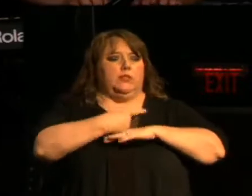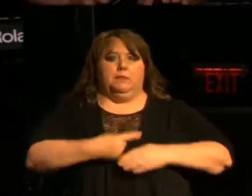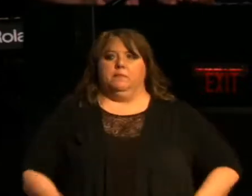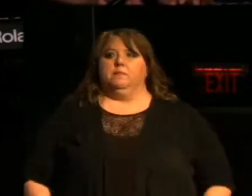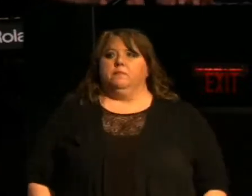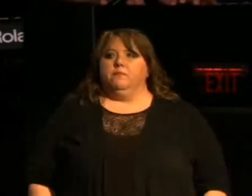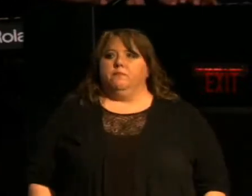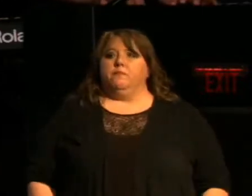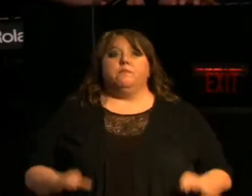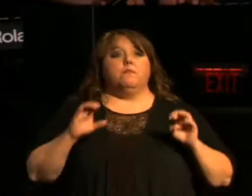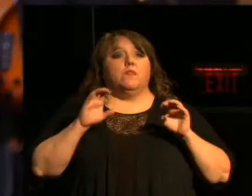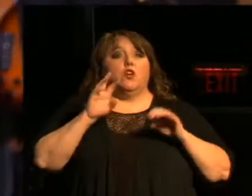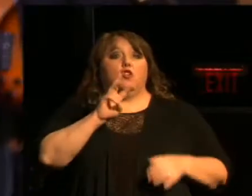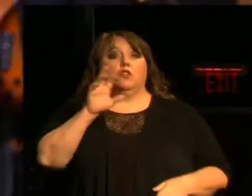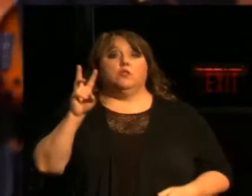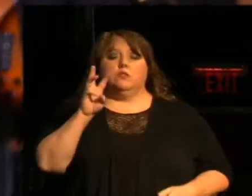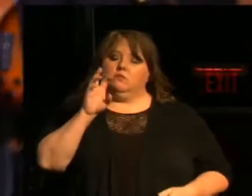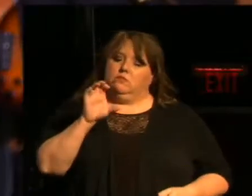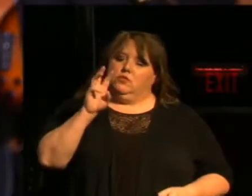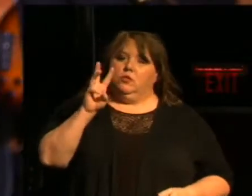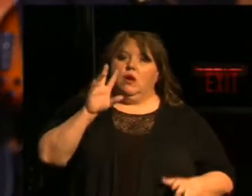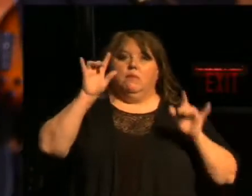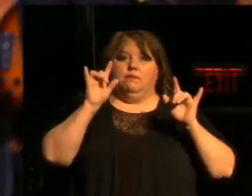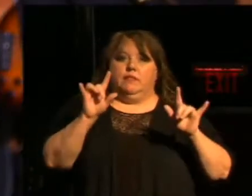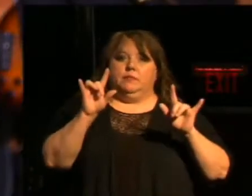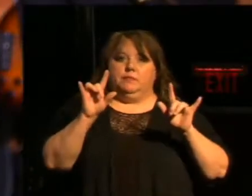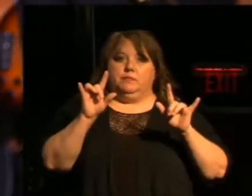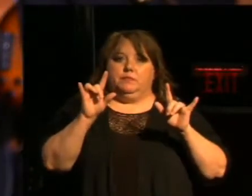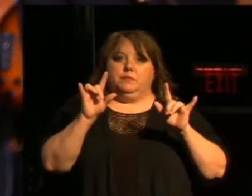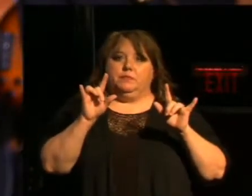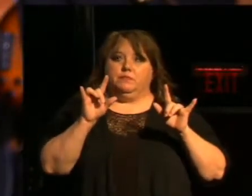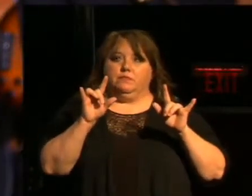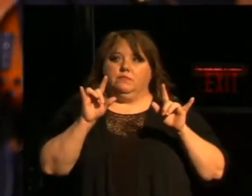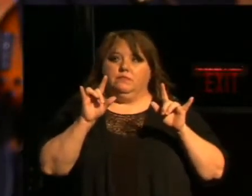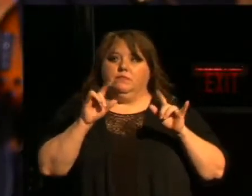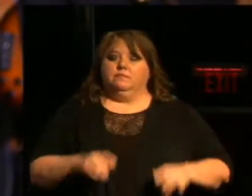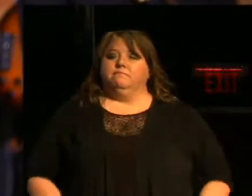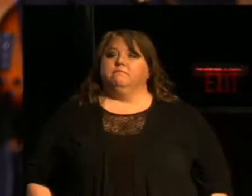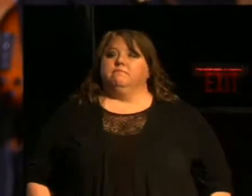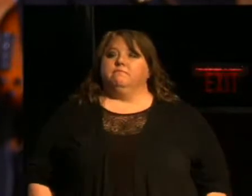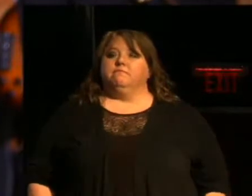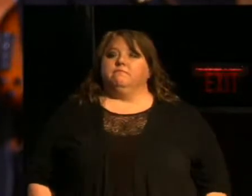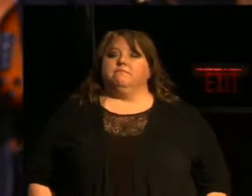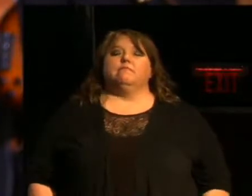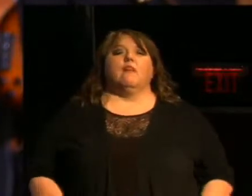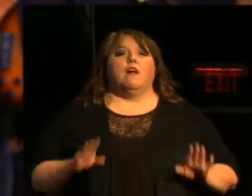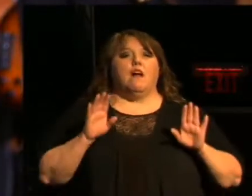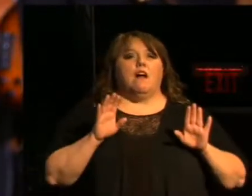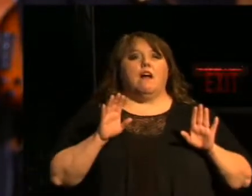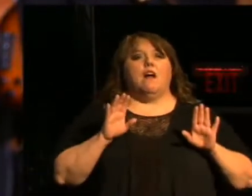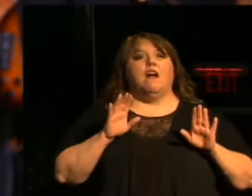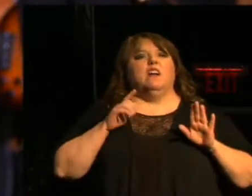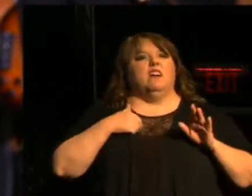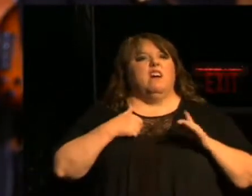The last thing I want to share as we get ready to close today is what I learned